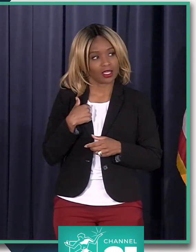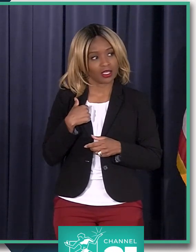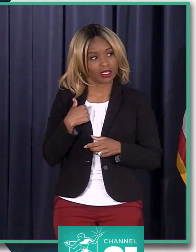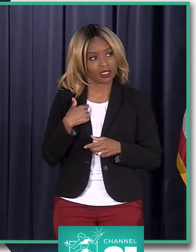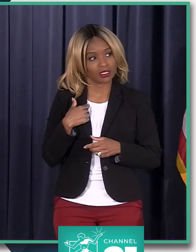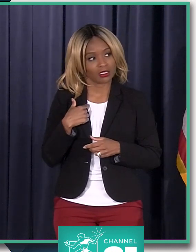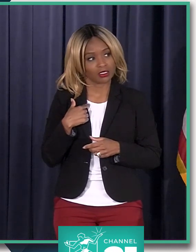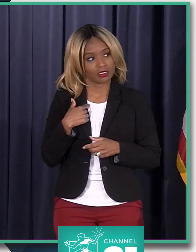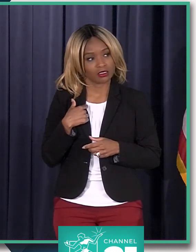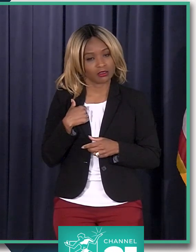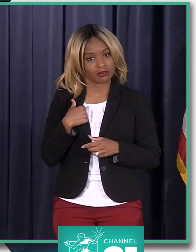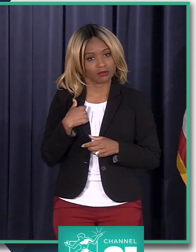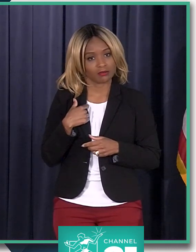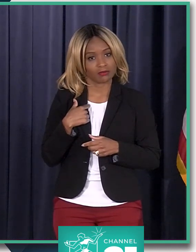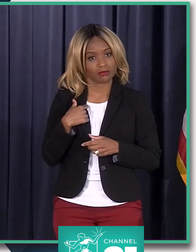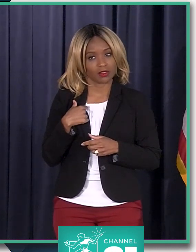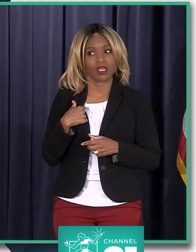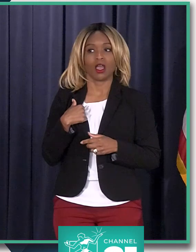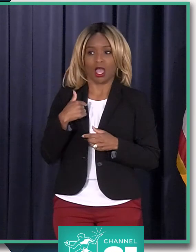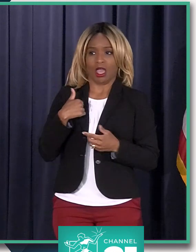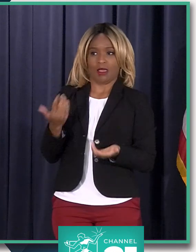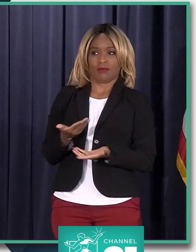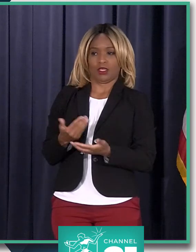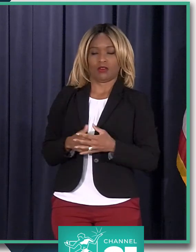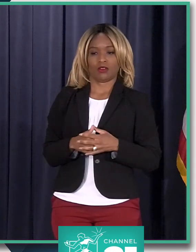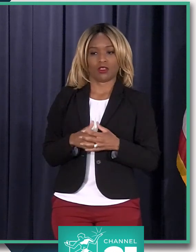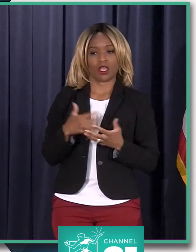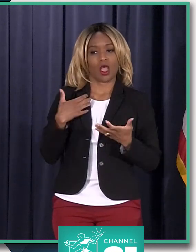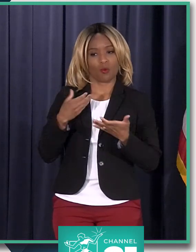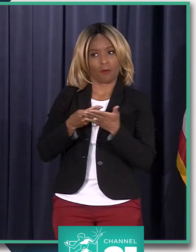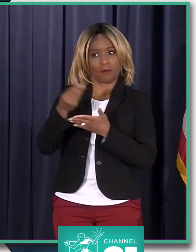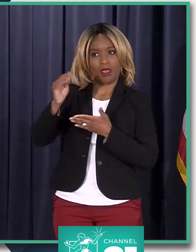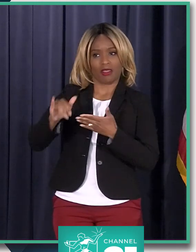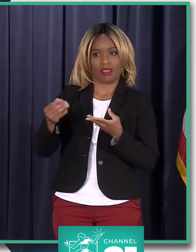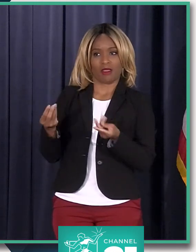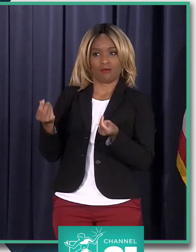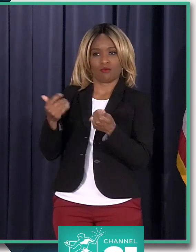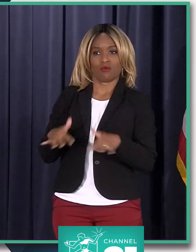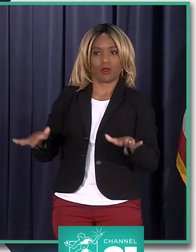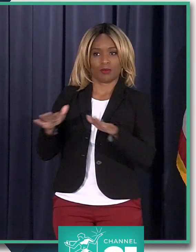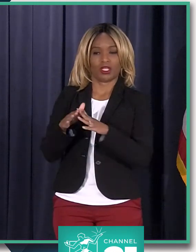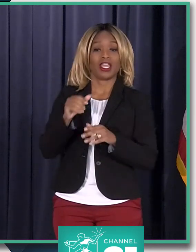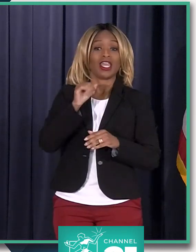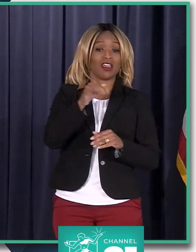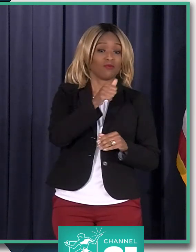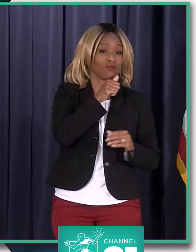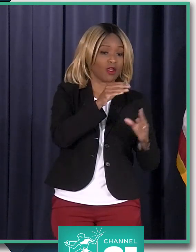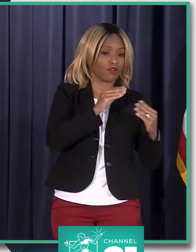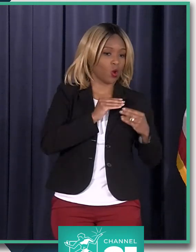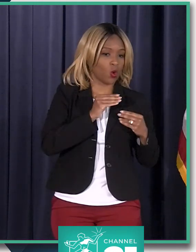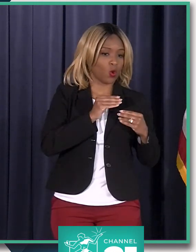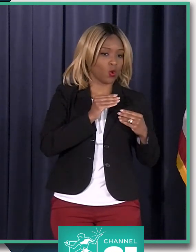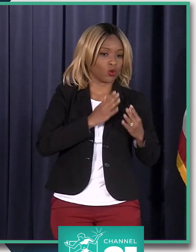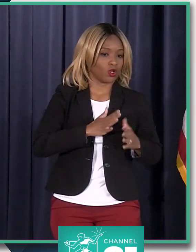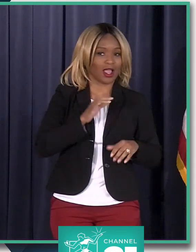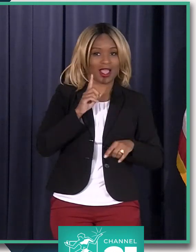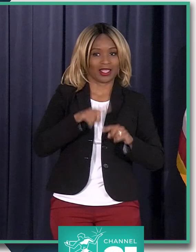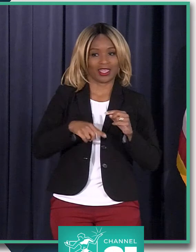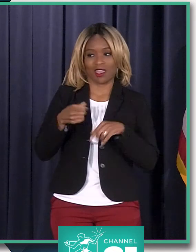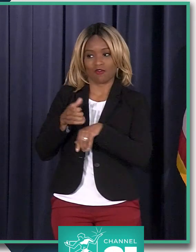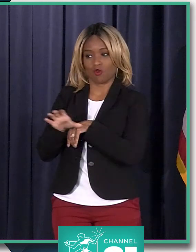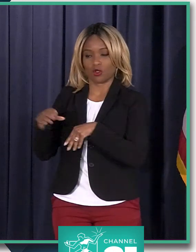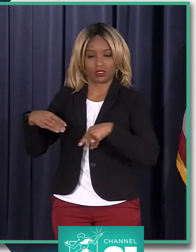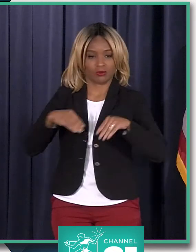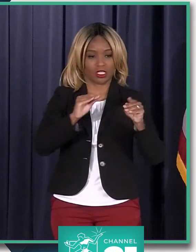Did I lose you? No, I'm here. I want to purchase the property. Okay, well, if it's a private owner, I can't make a private owner sell